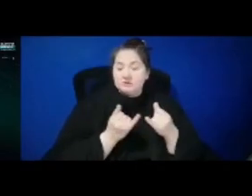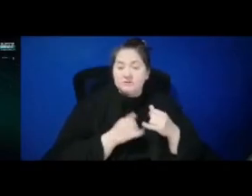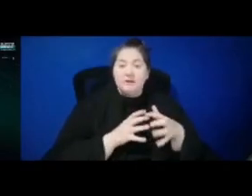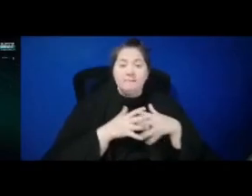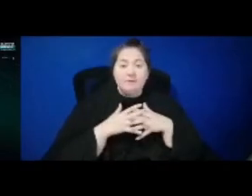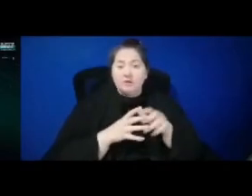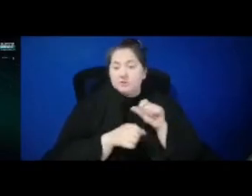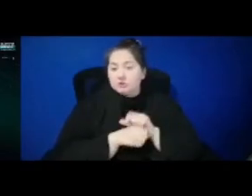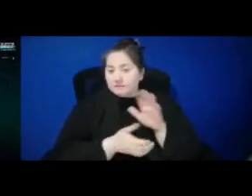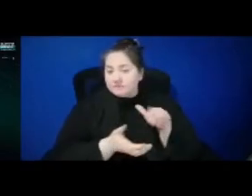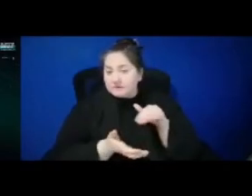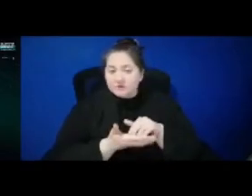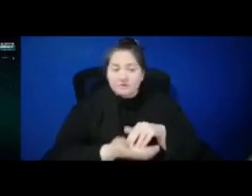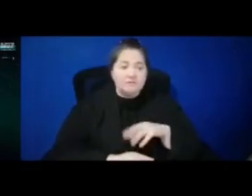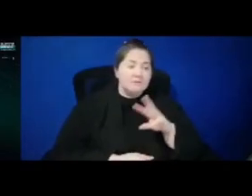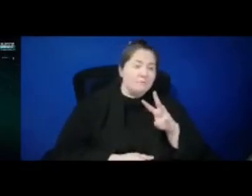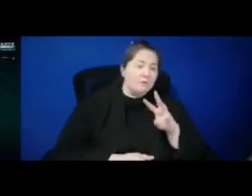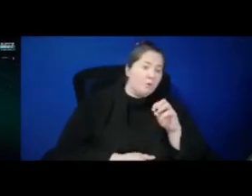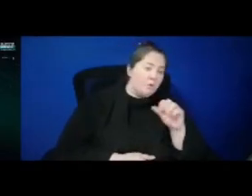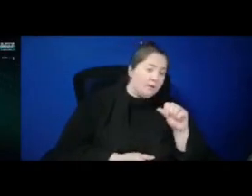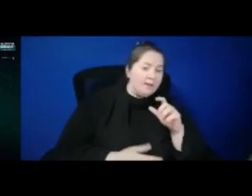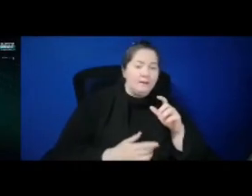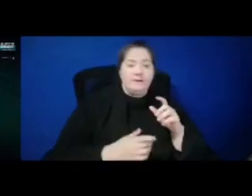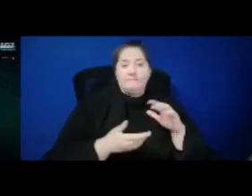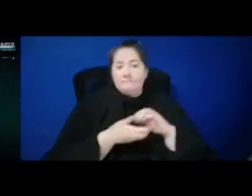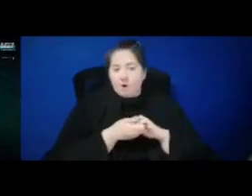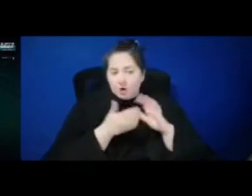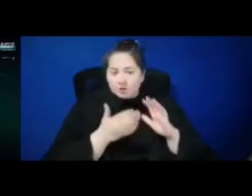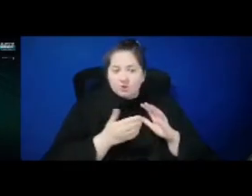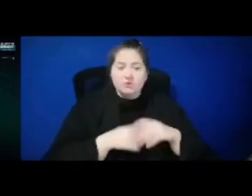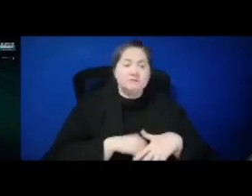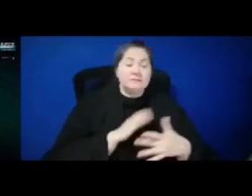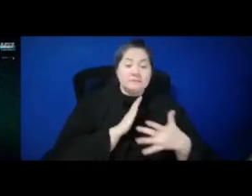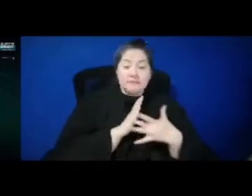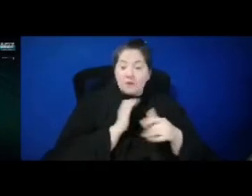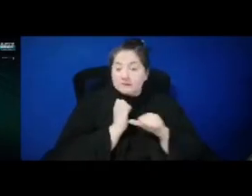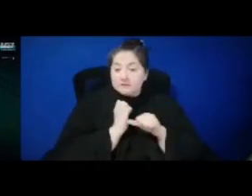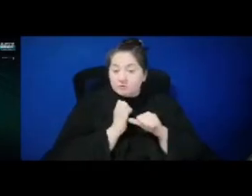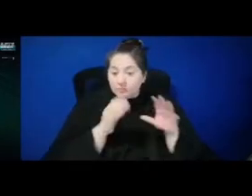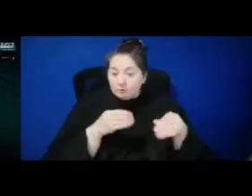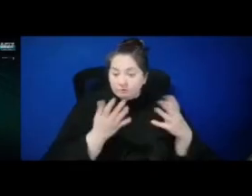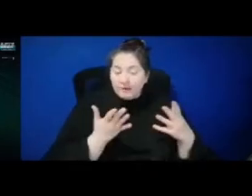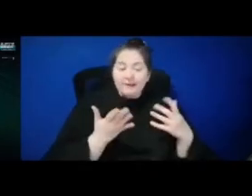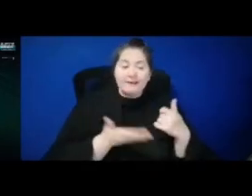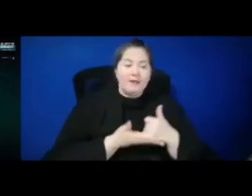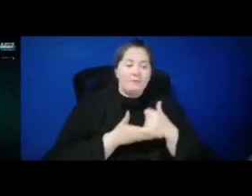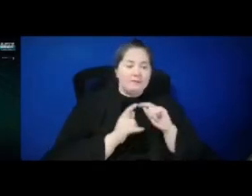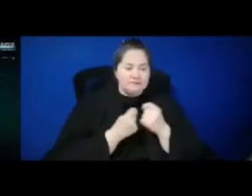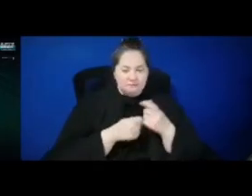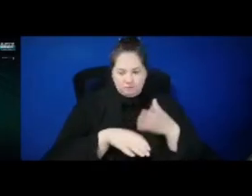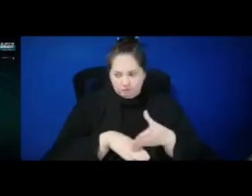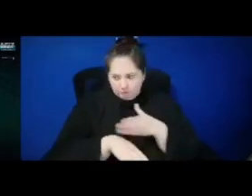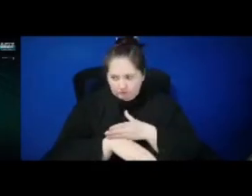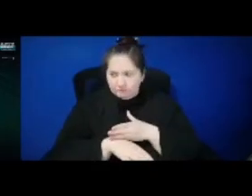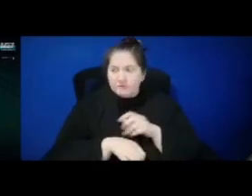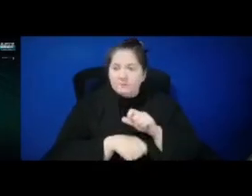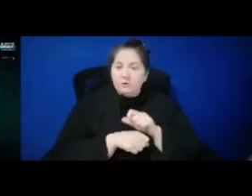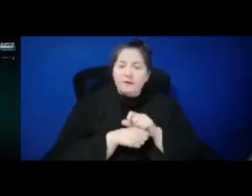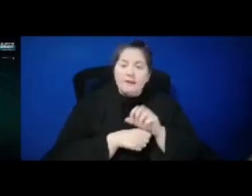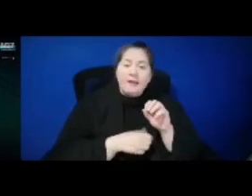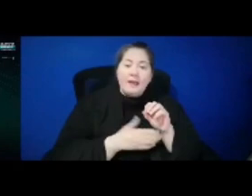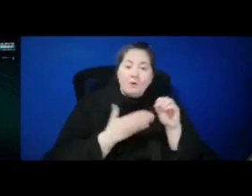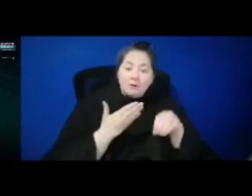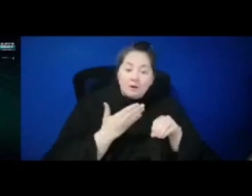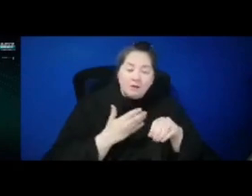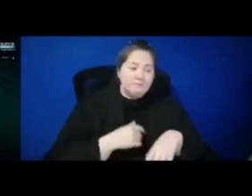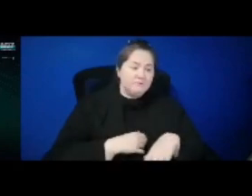Job Centers, WAO partners. And the technical assistance that Lead Center provides can help teams improve employment outcomes,